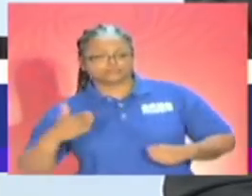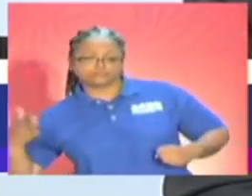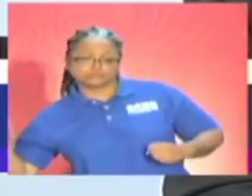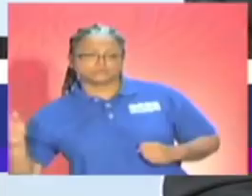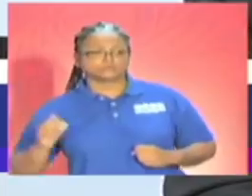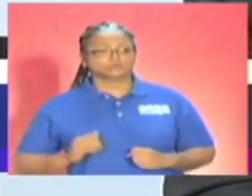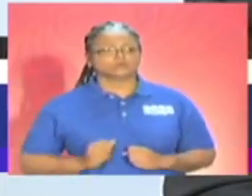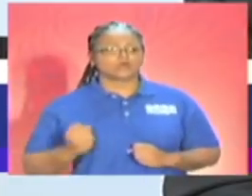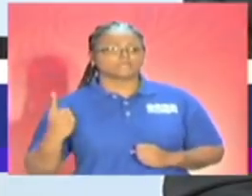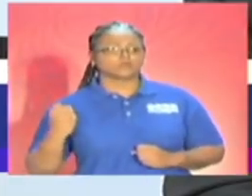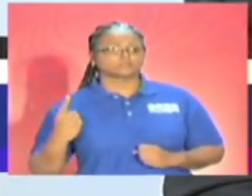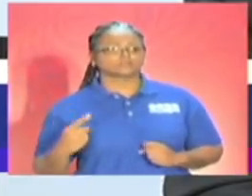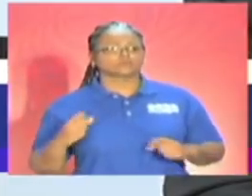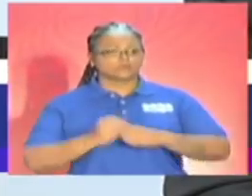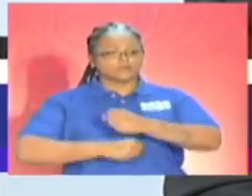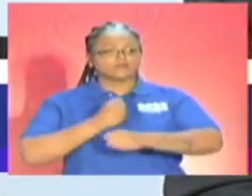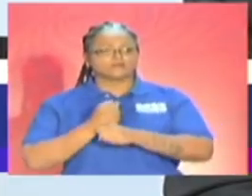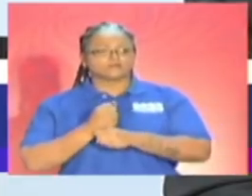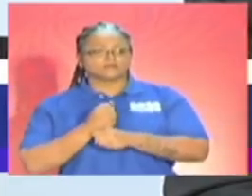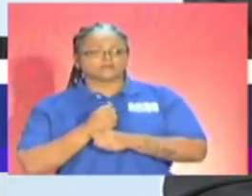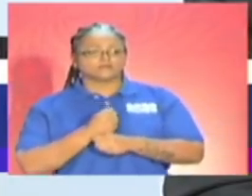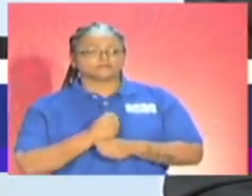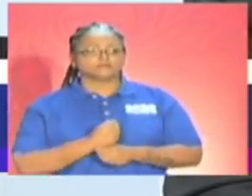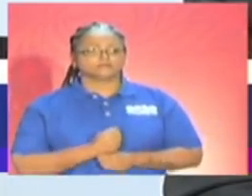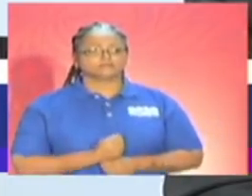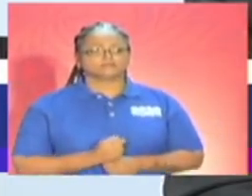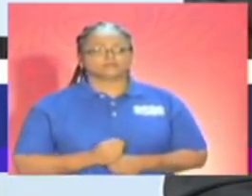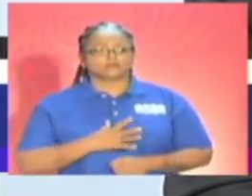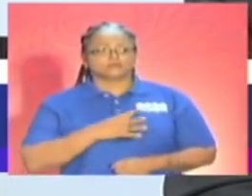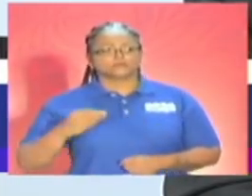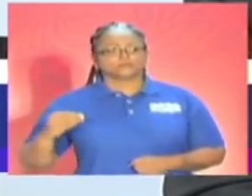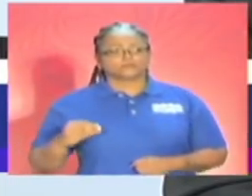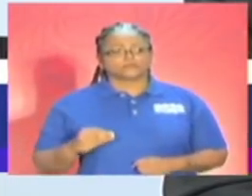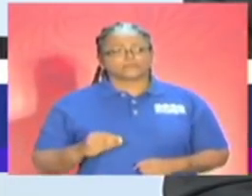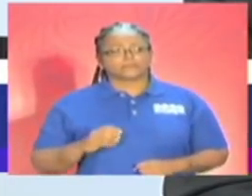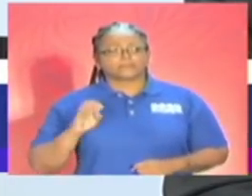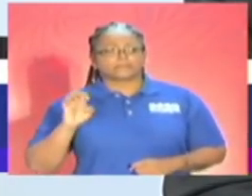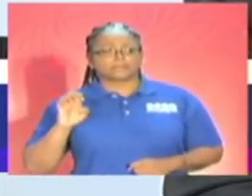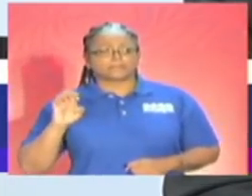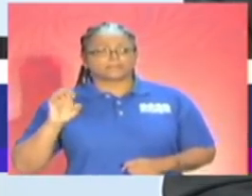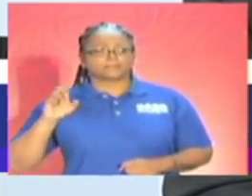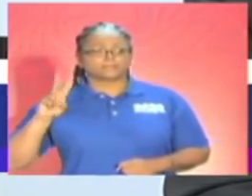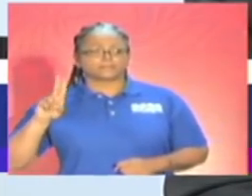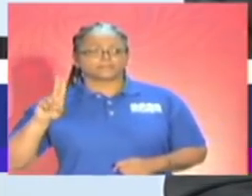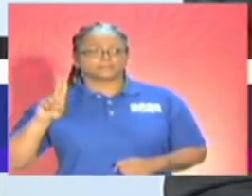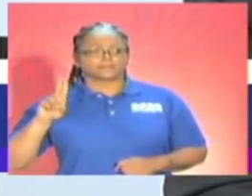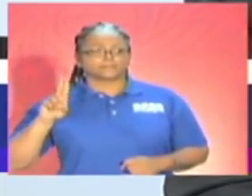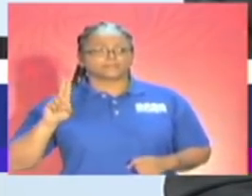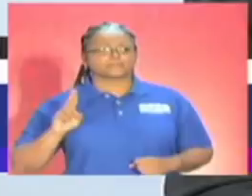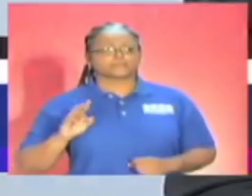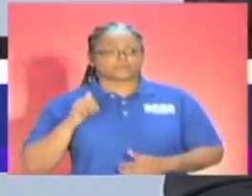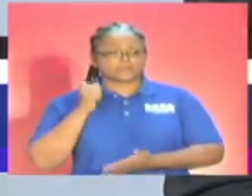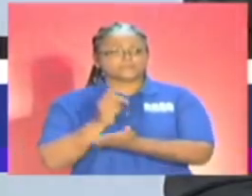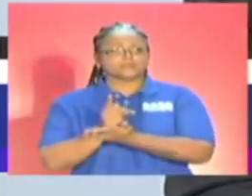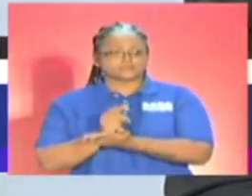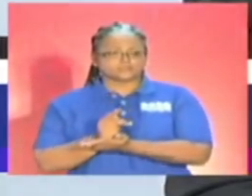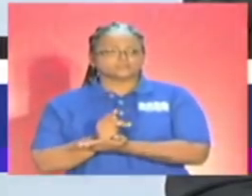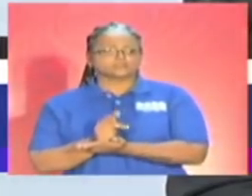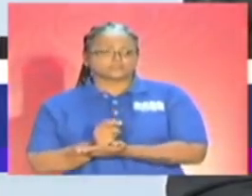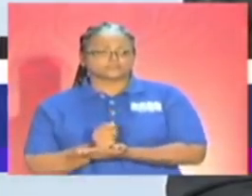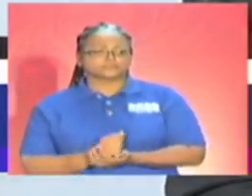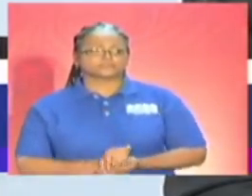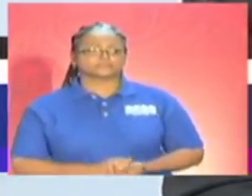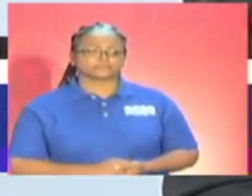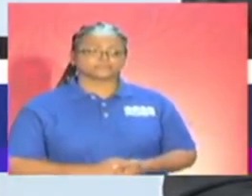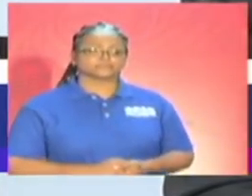been given emergency use authorization in China, as well as the United Arab Emirates most